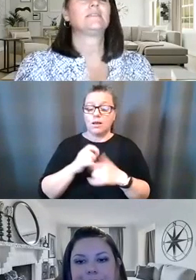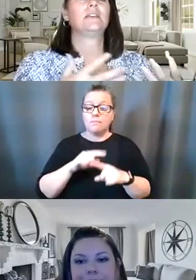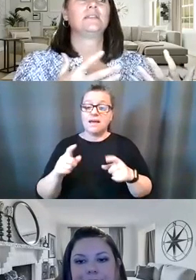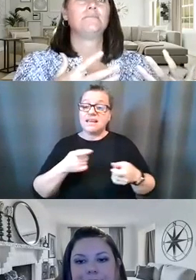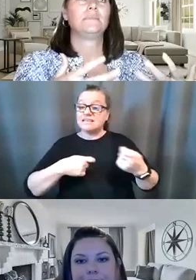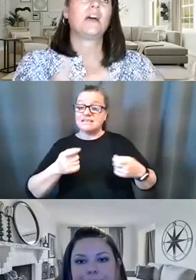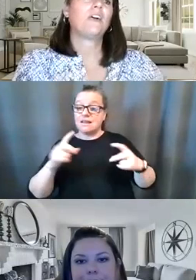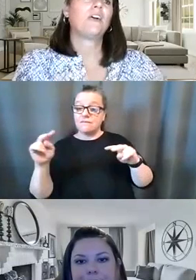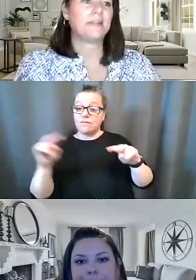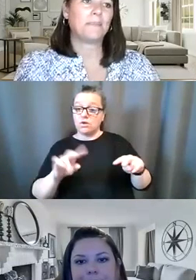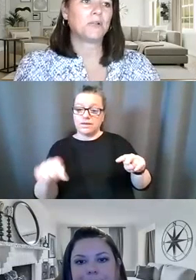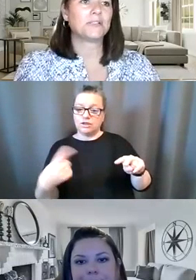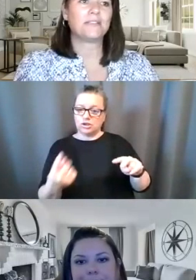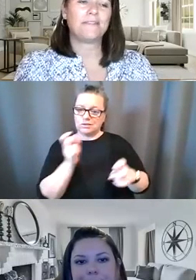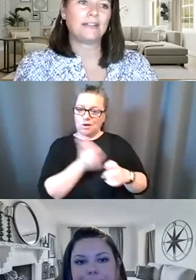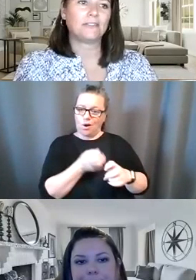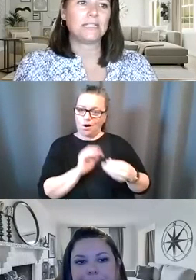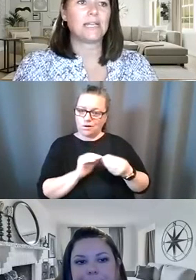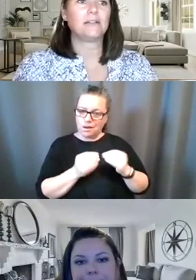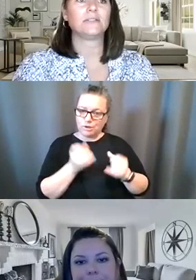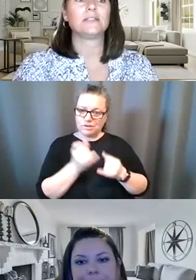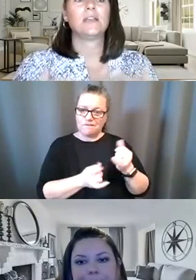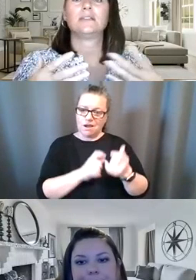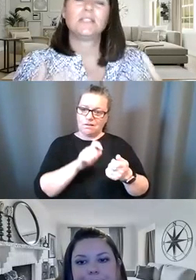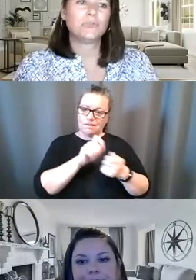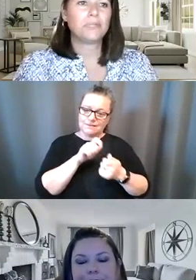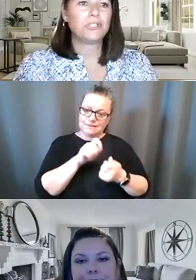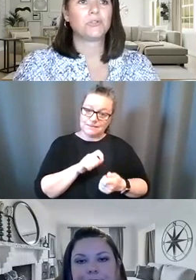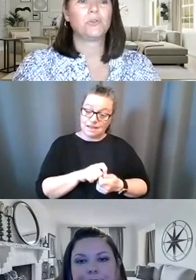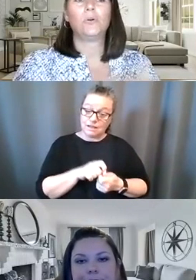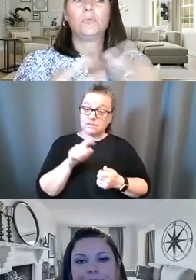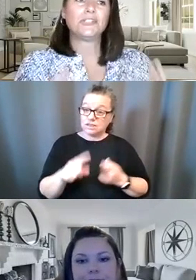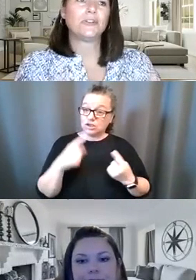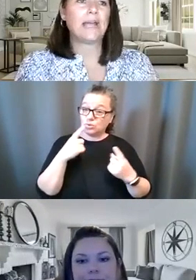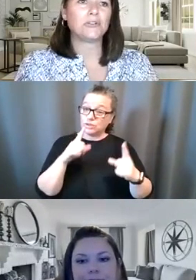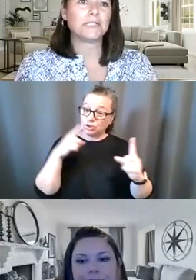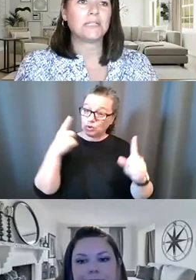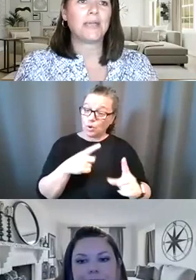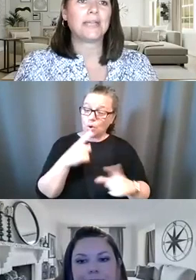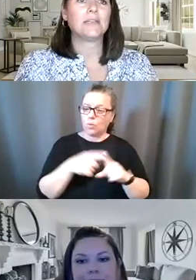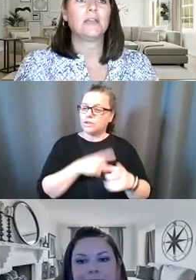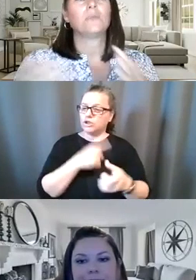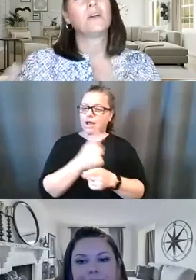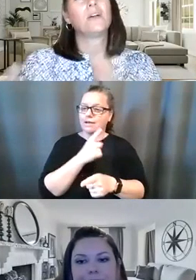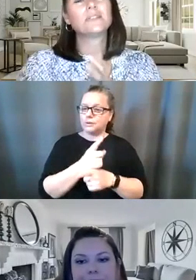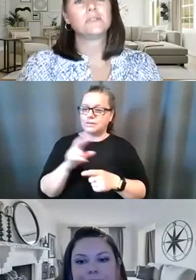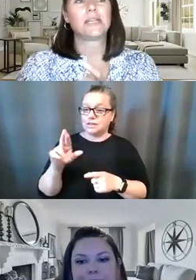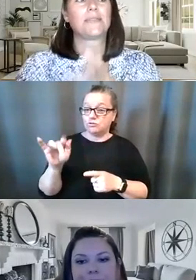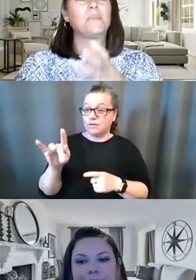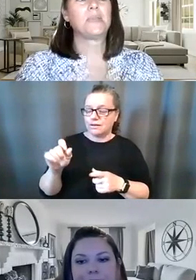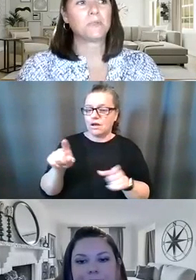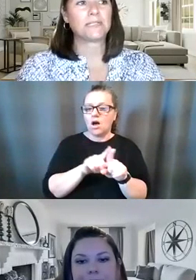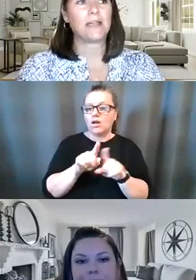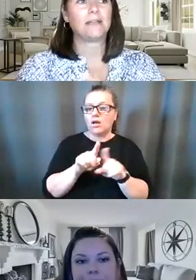just the hard numbers, the final details, did you reach your goal? What's your accuracy rate? We're also looking